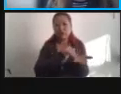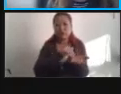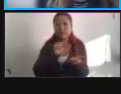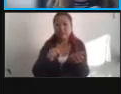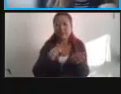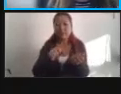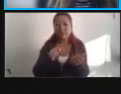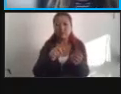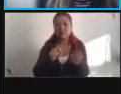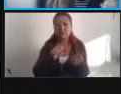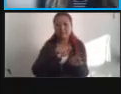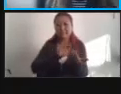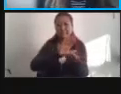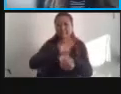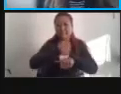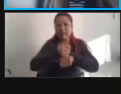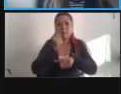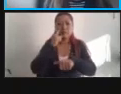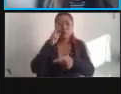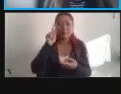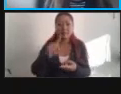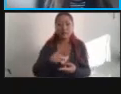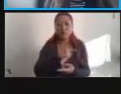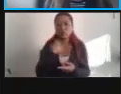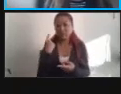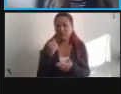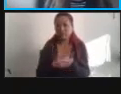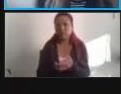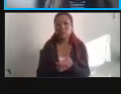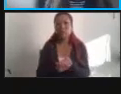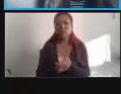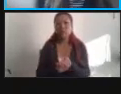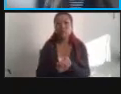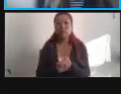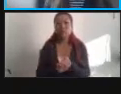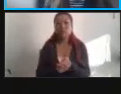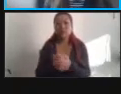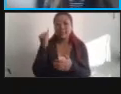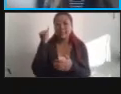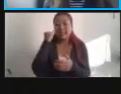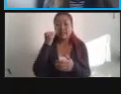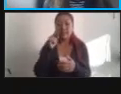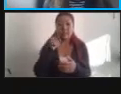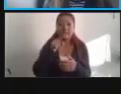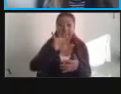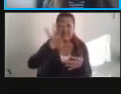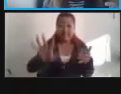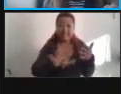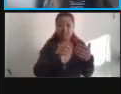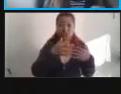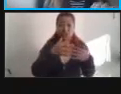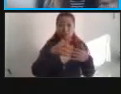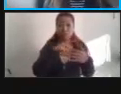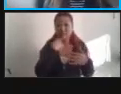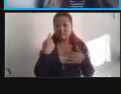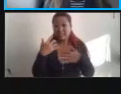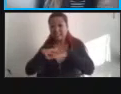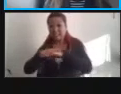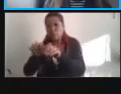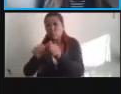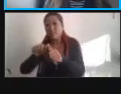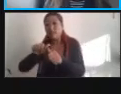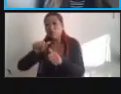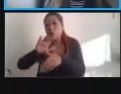to their crews? What happens when we integrate this risk with all of the other risks? Which